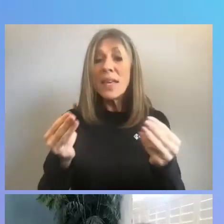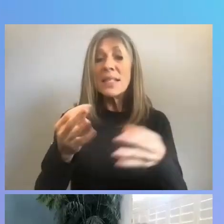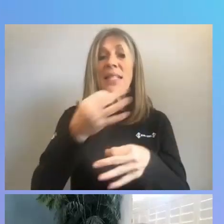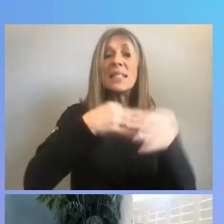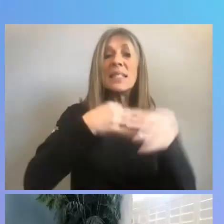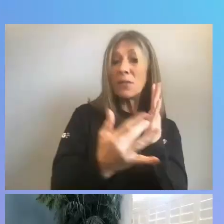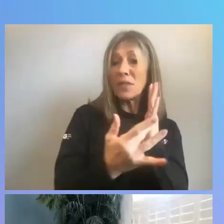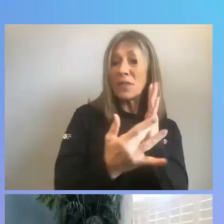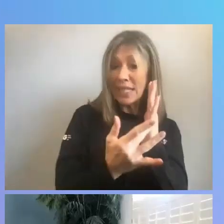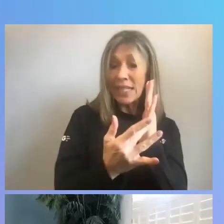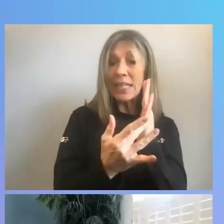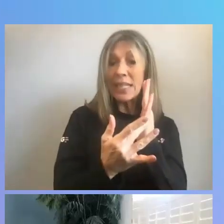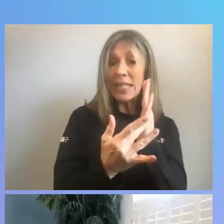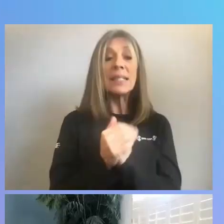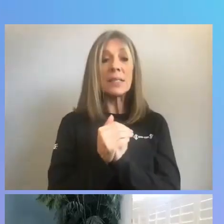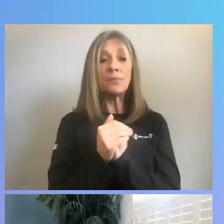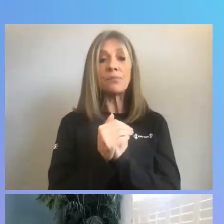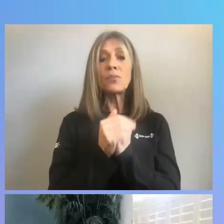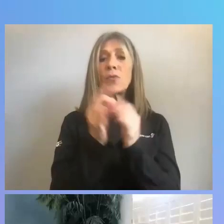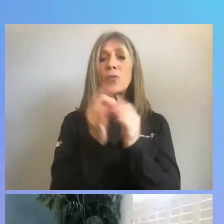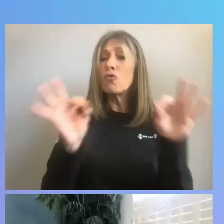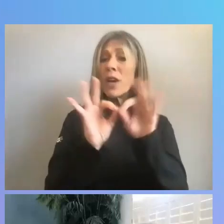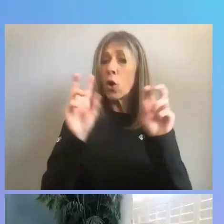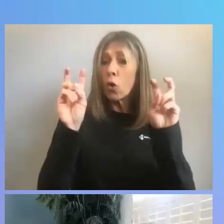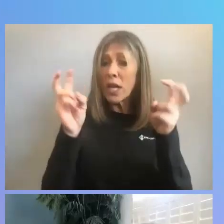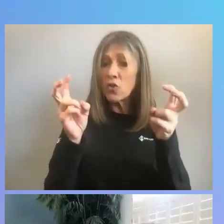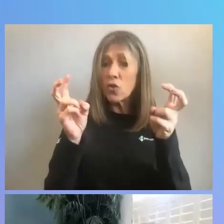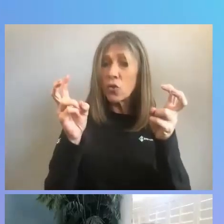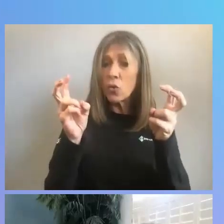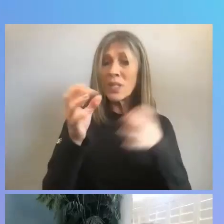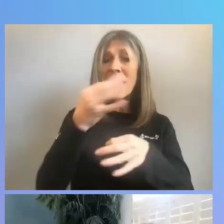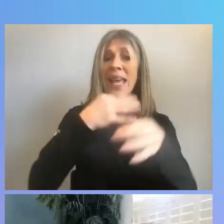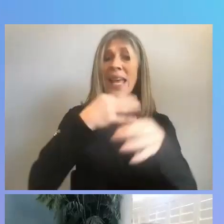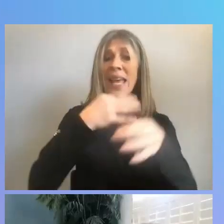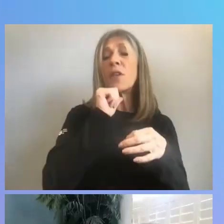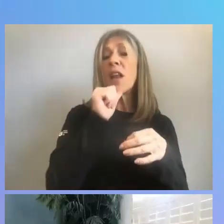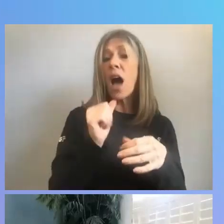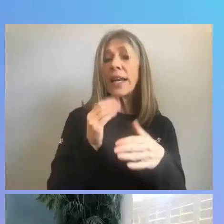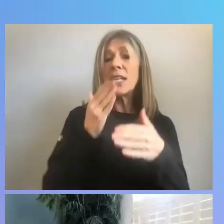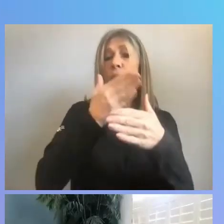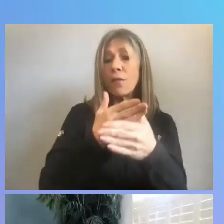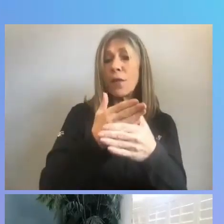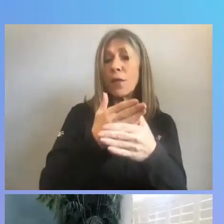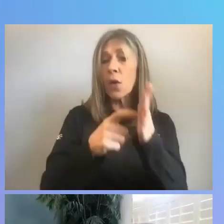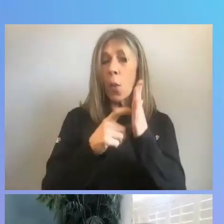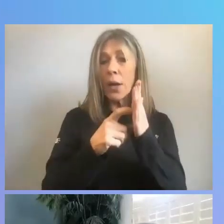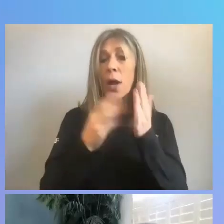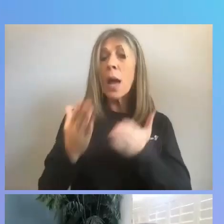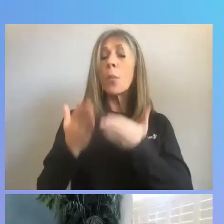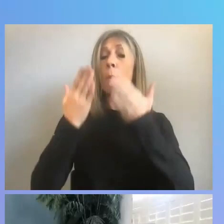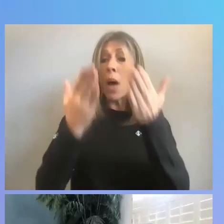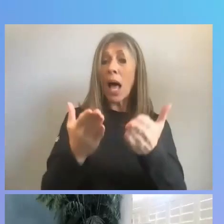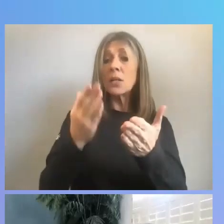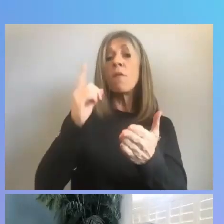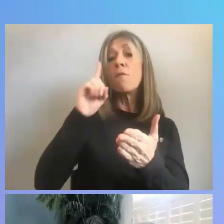techniques, critical issues instead of non-interference requirements, and a proposal for bronze,